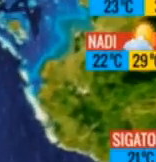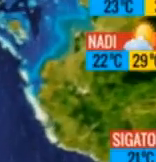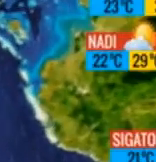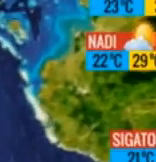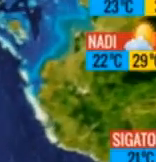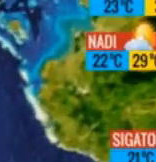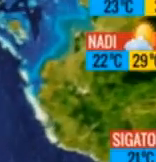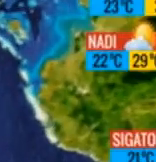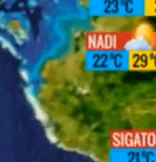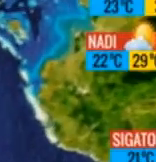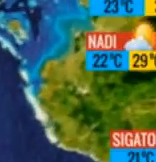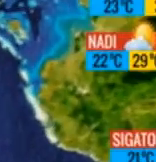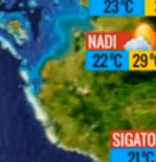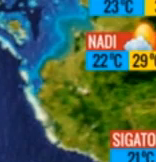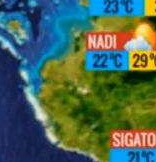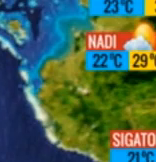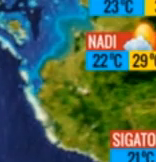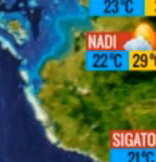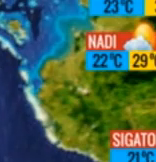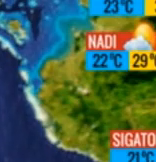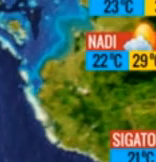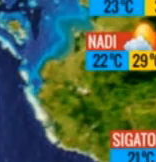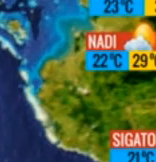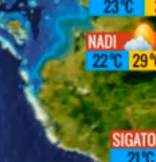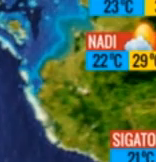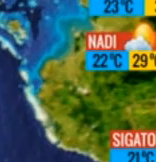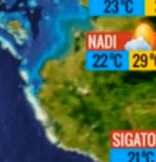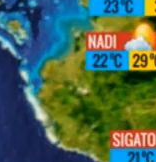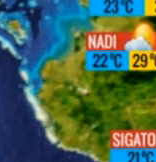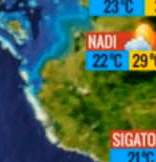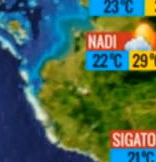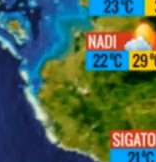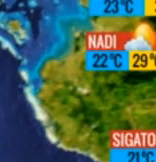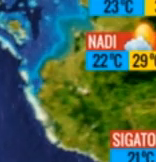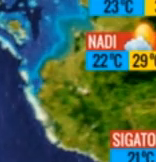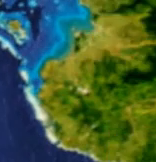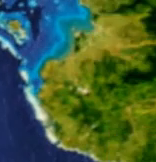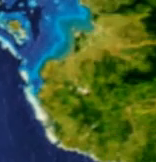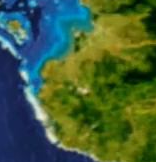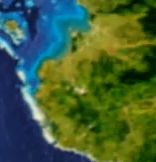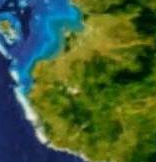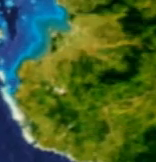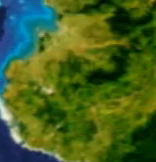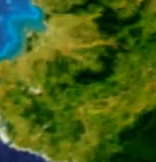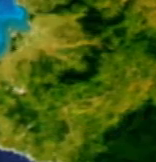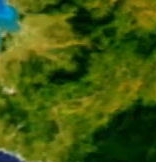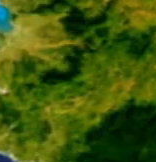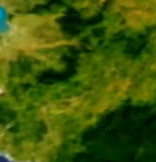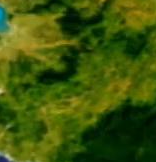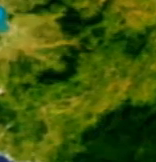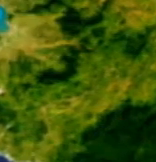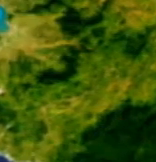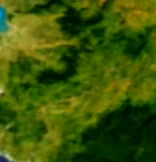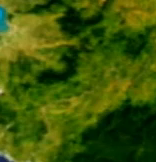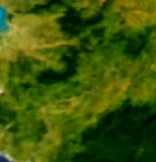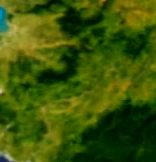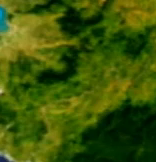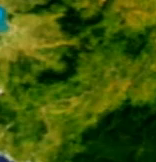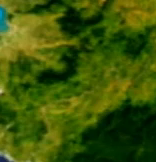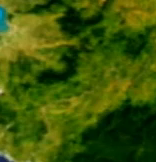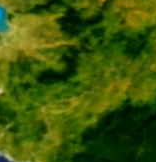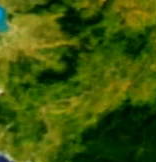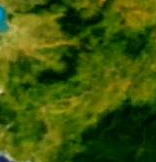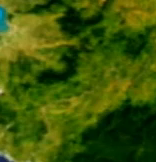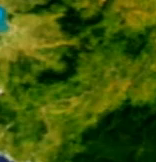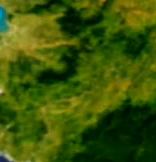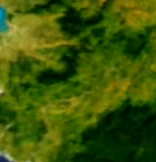other centers. In the west, some clouds were around, but sunshine was full on. Eastwards from Peacekeeper to